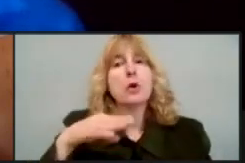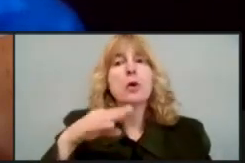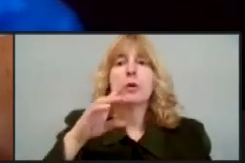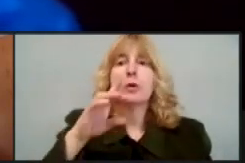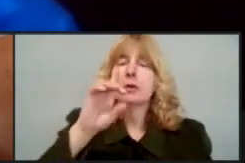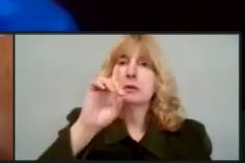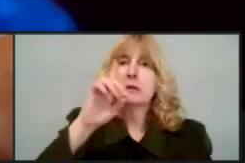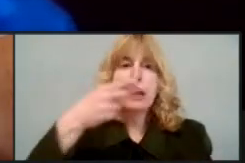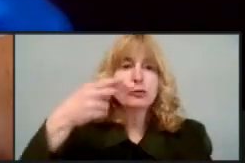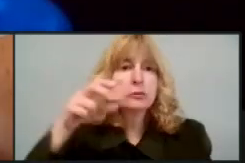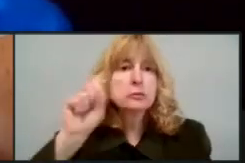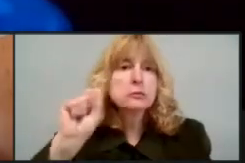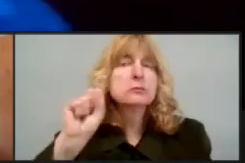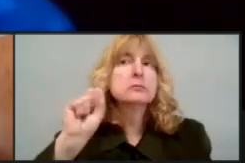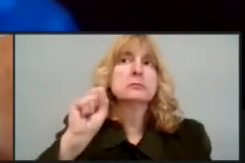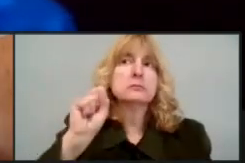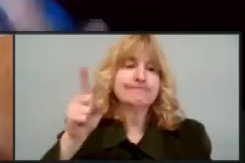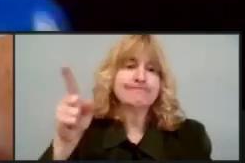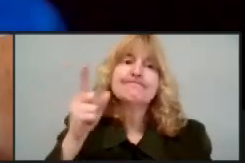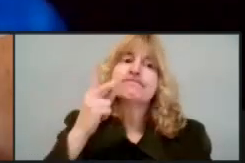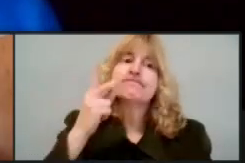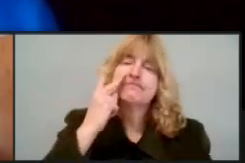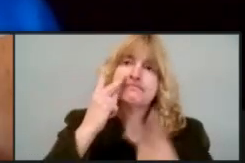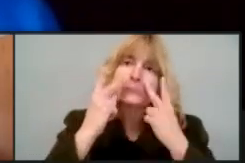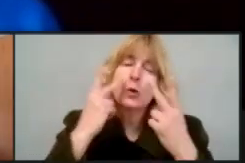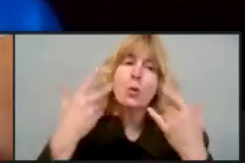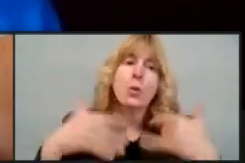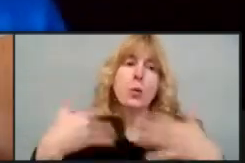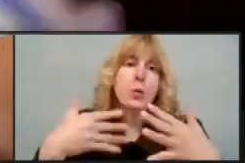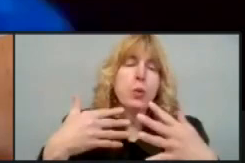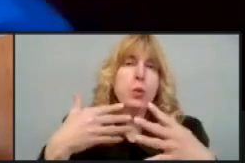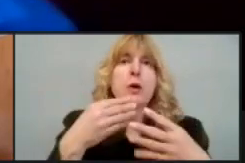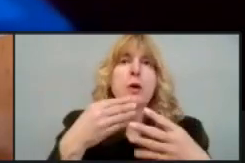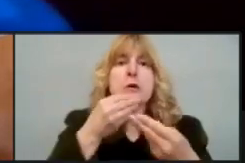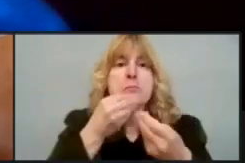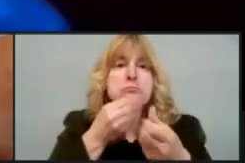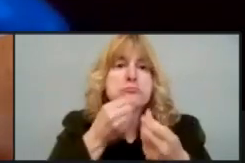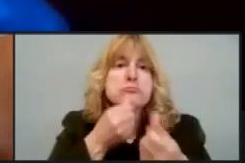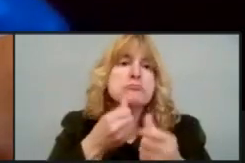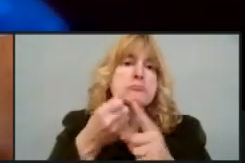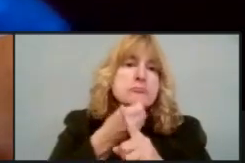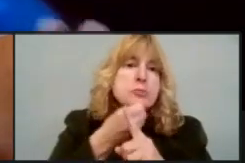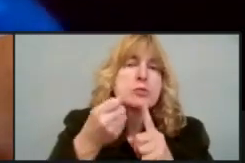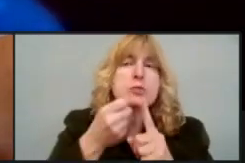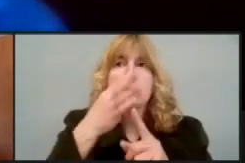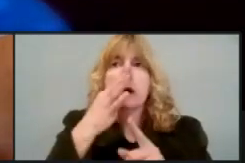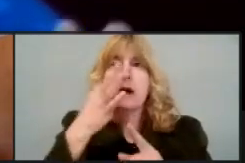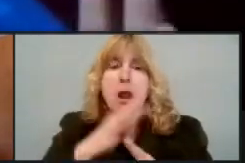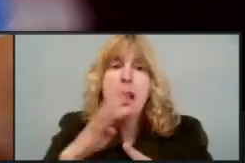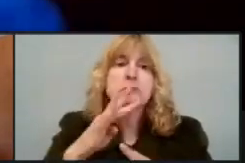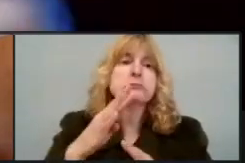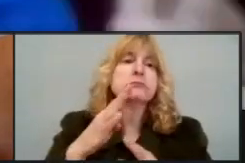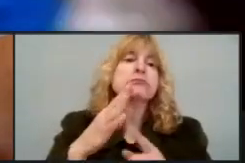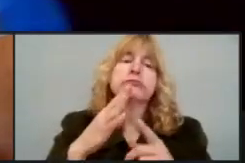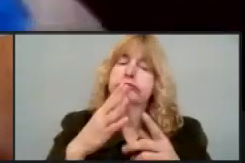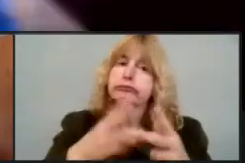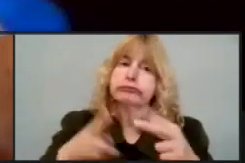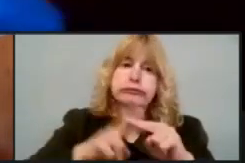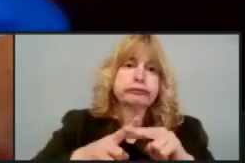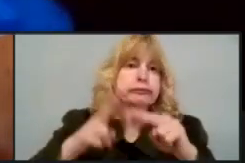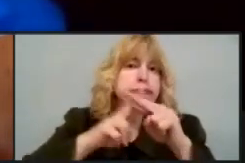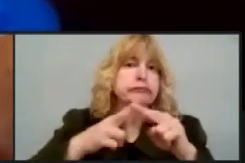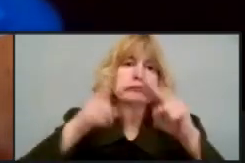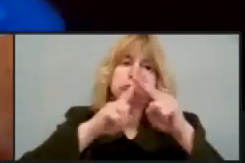Health and Human Services, we're seeing abuse and neglect to go up, all of these kinds of things. So we need every